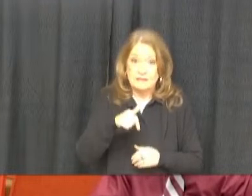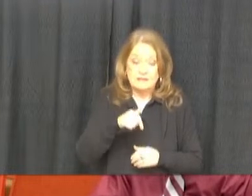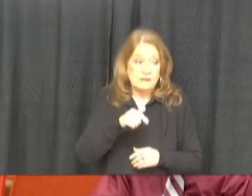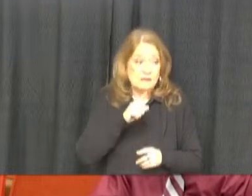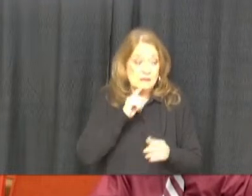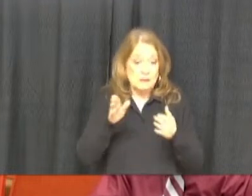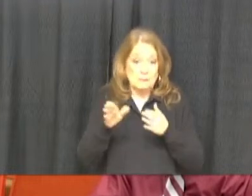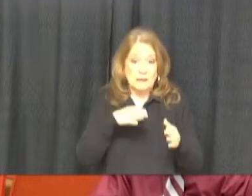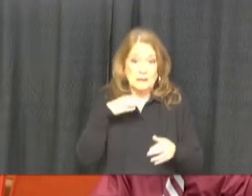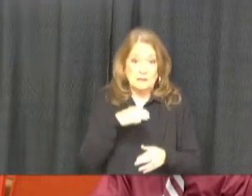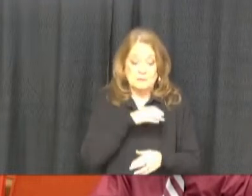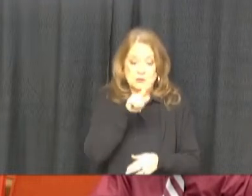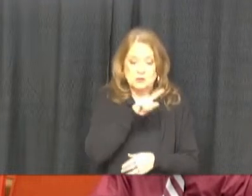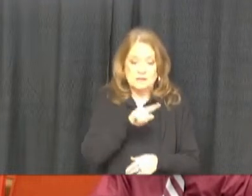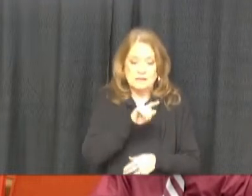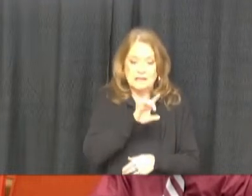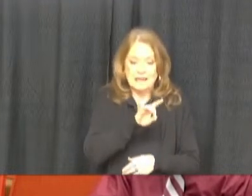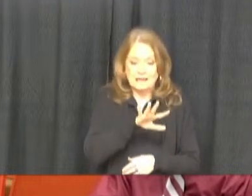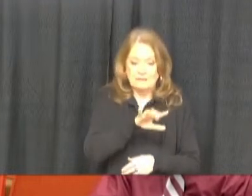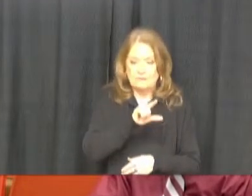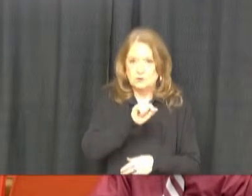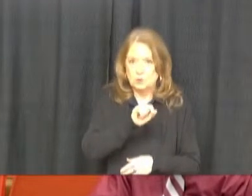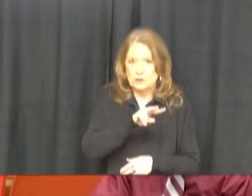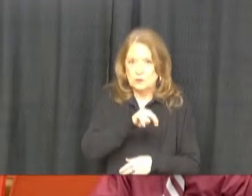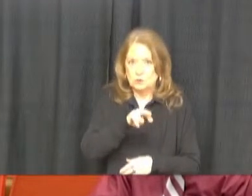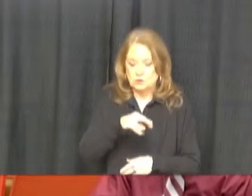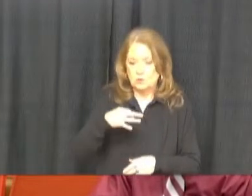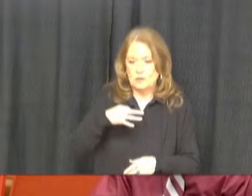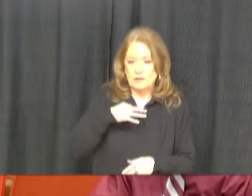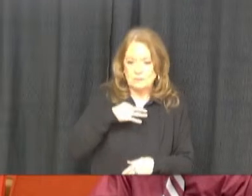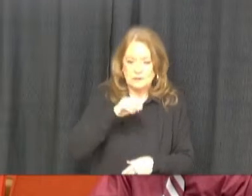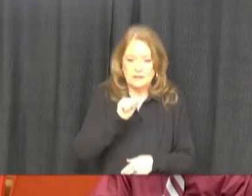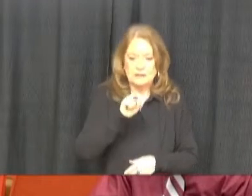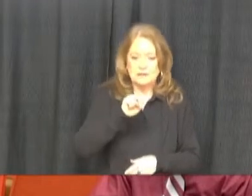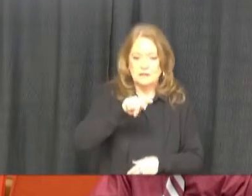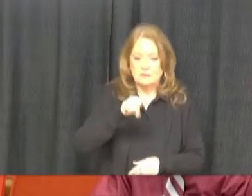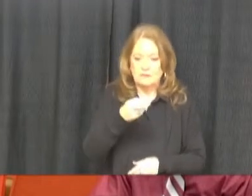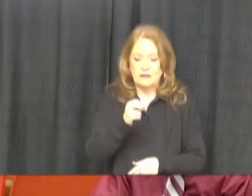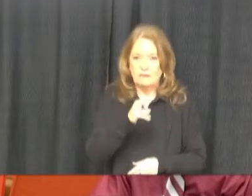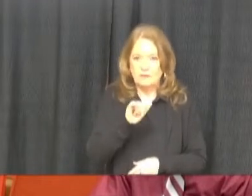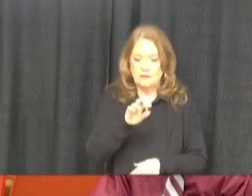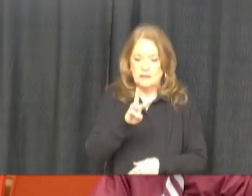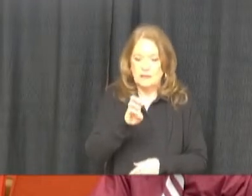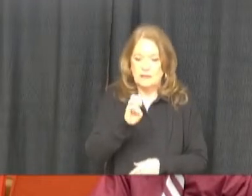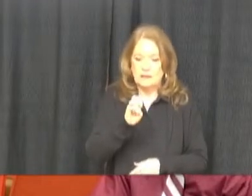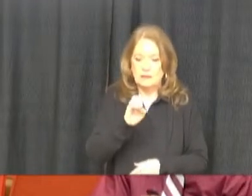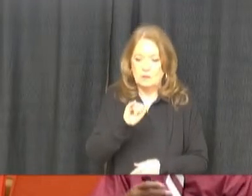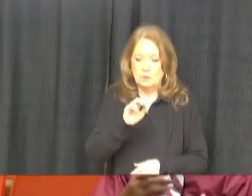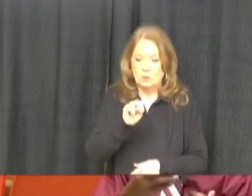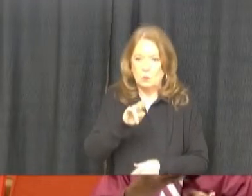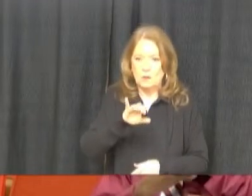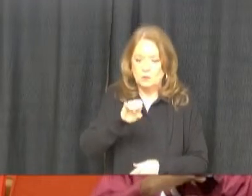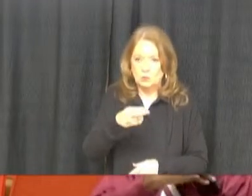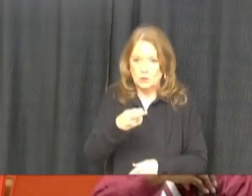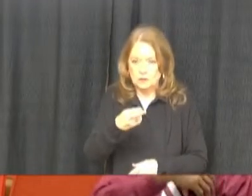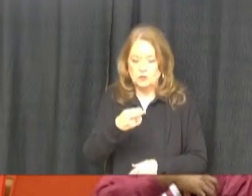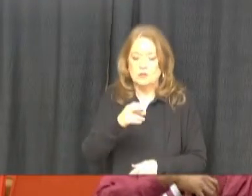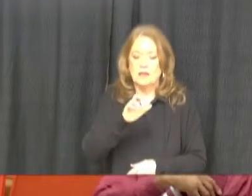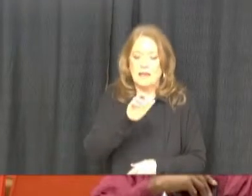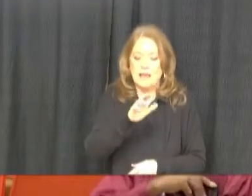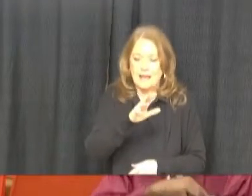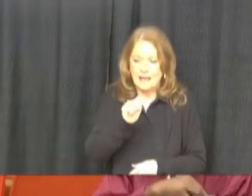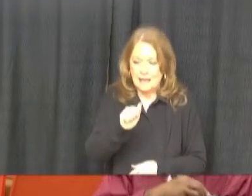Planning Commission case Z85-2022, the application of Anthony Weinrich, doing business as ADW